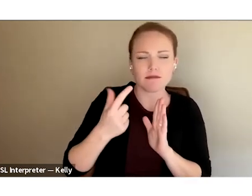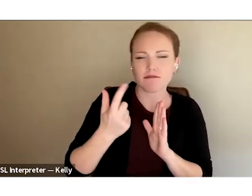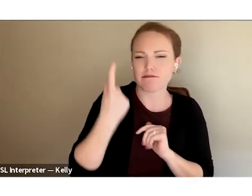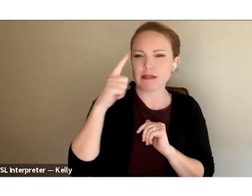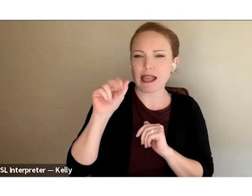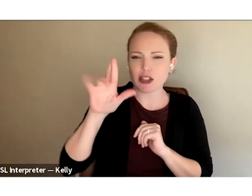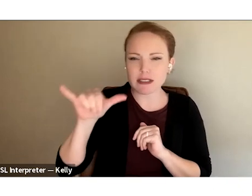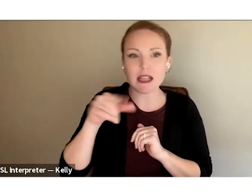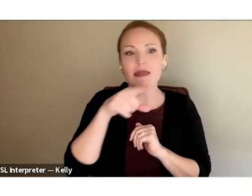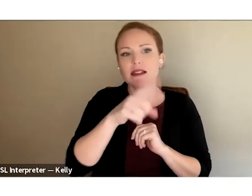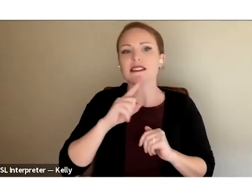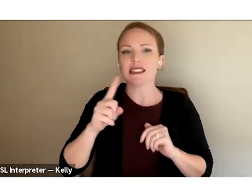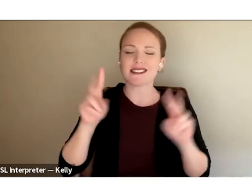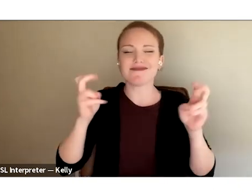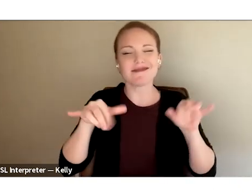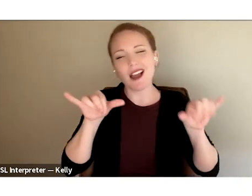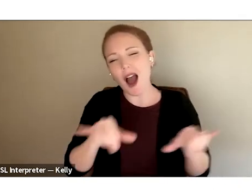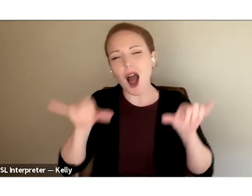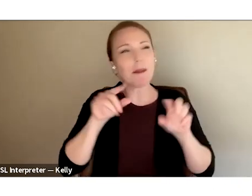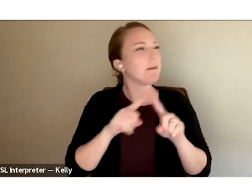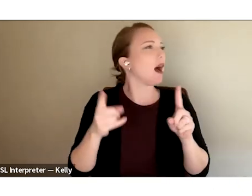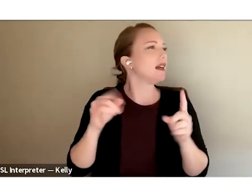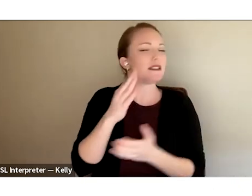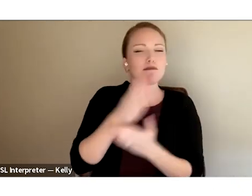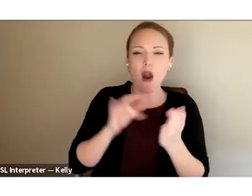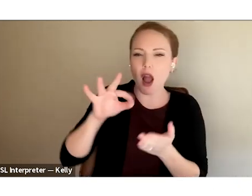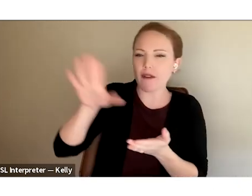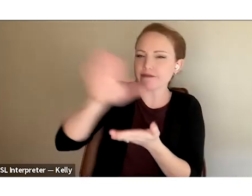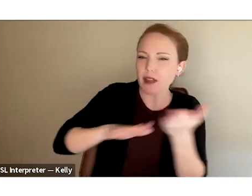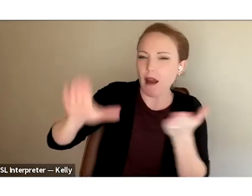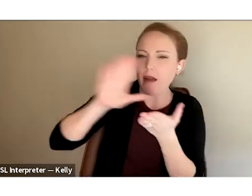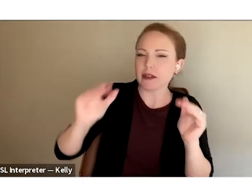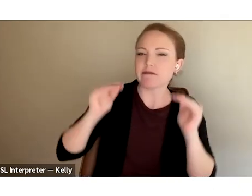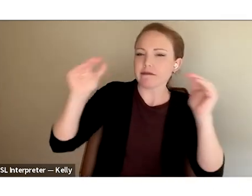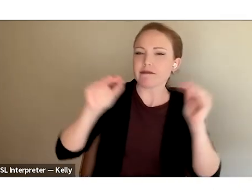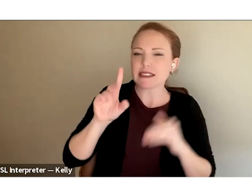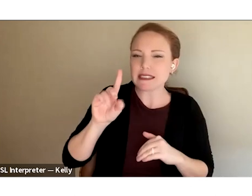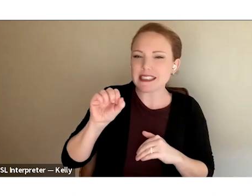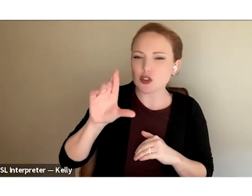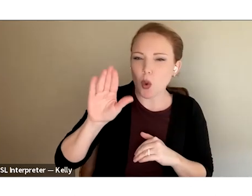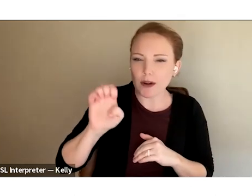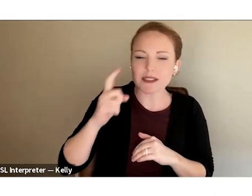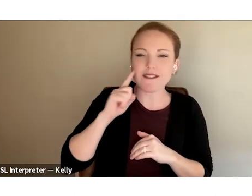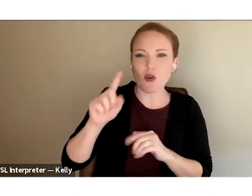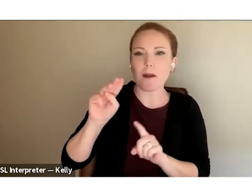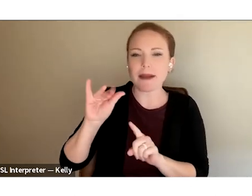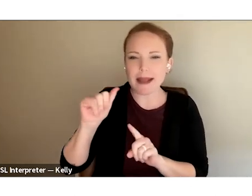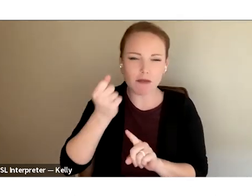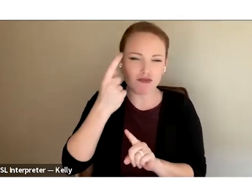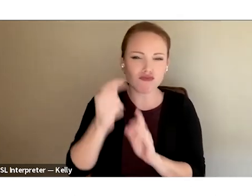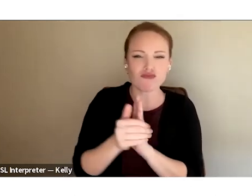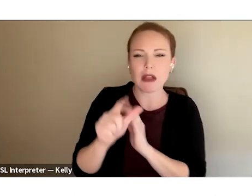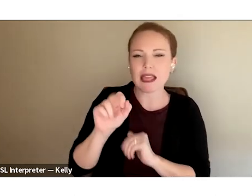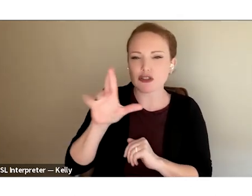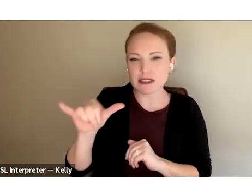it is part of a discourse in academia, in a field of media literacy that people would